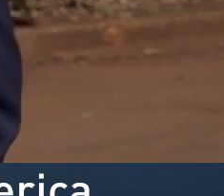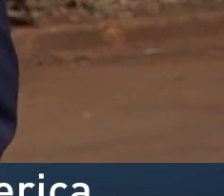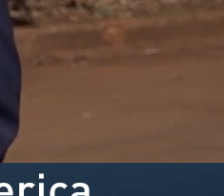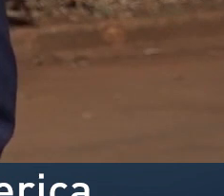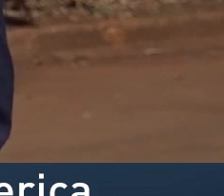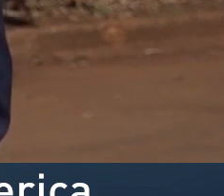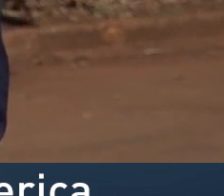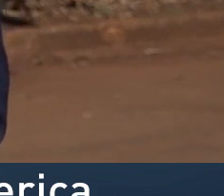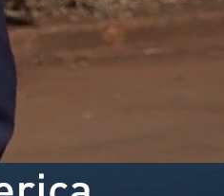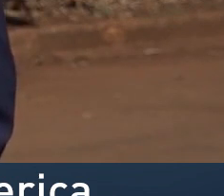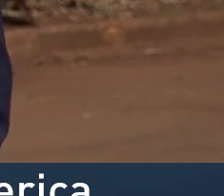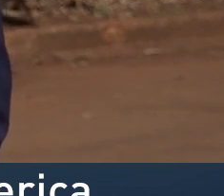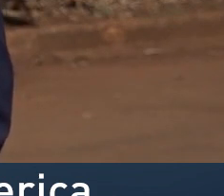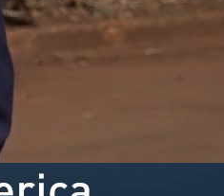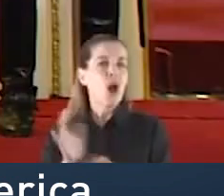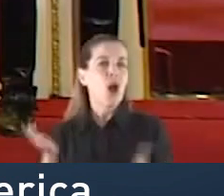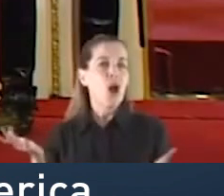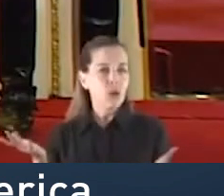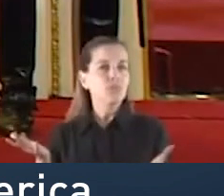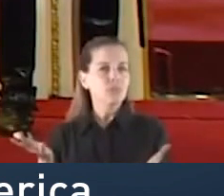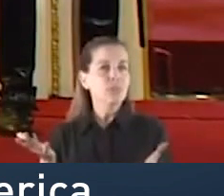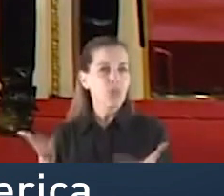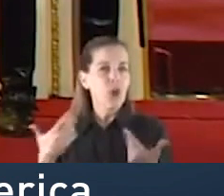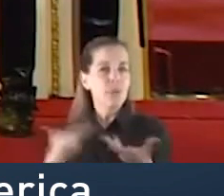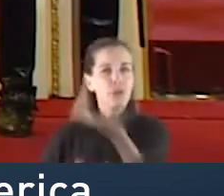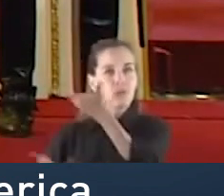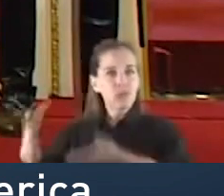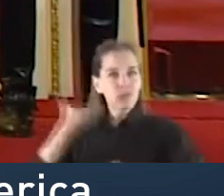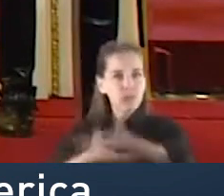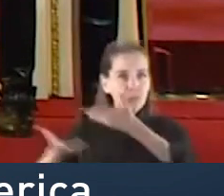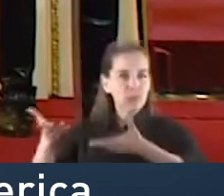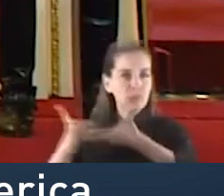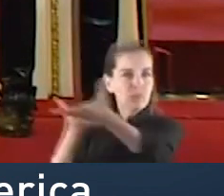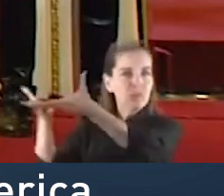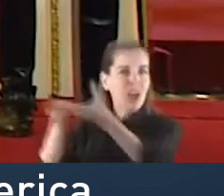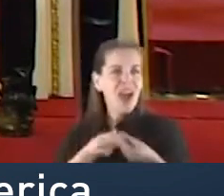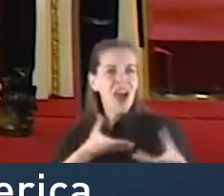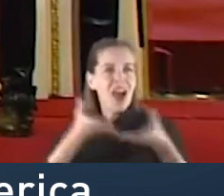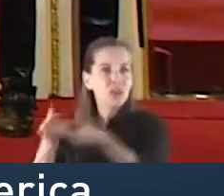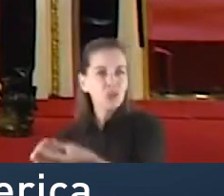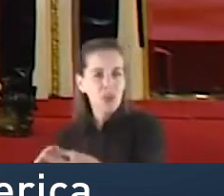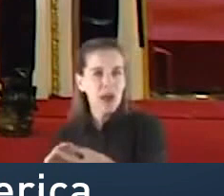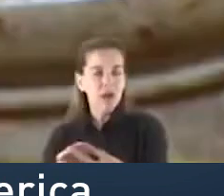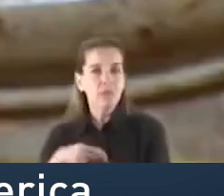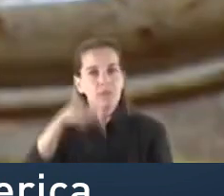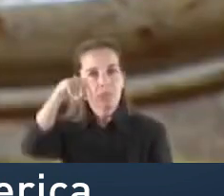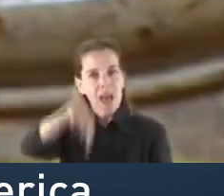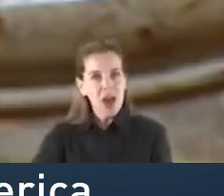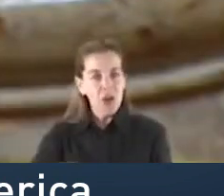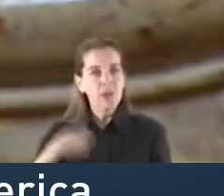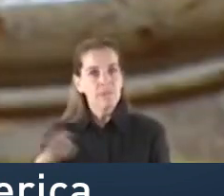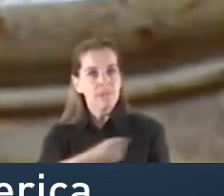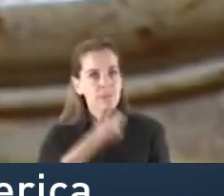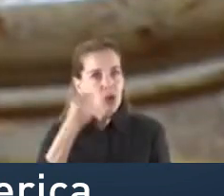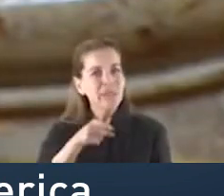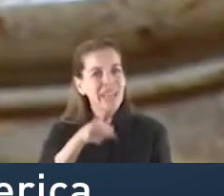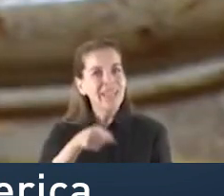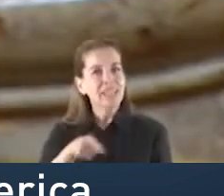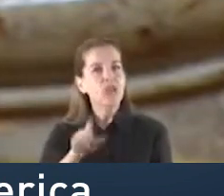trade agreement with the European Union. During a recent visit to the region by European Commission President Ursula von der